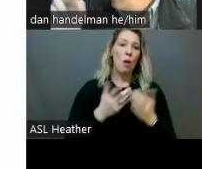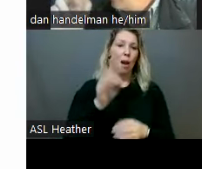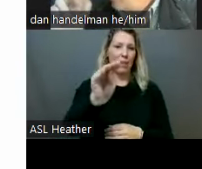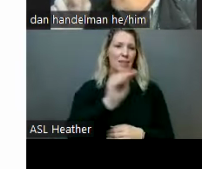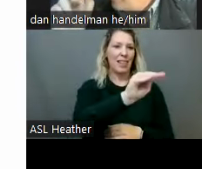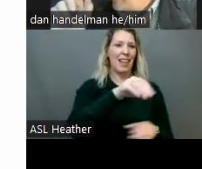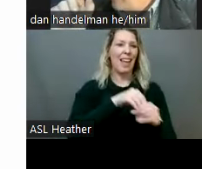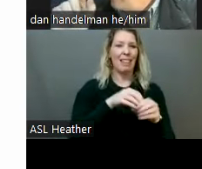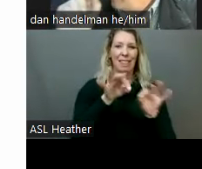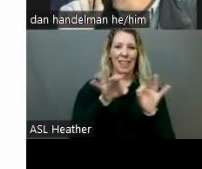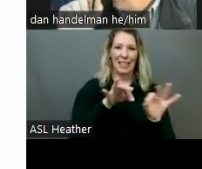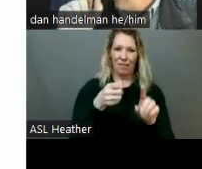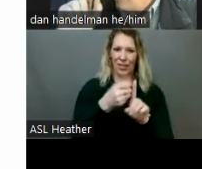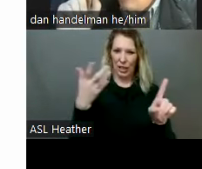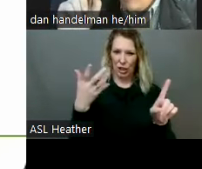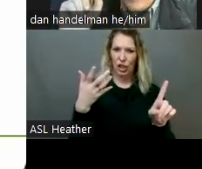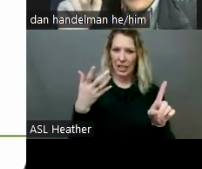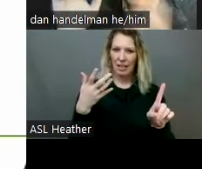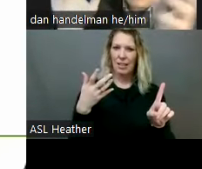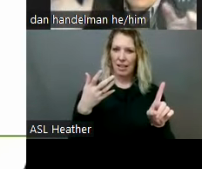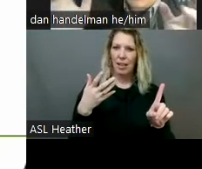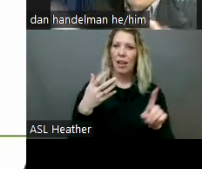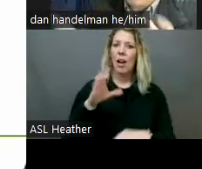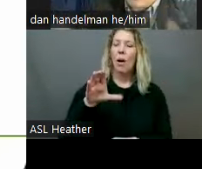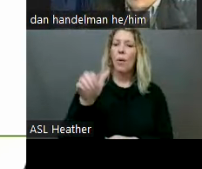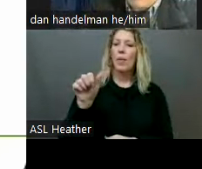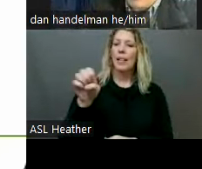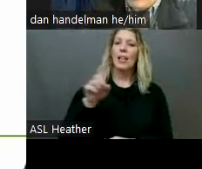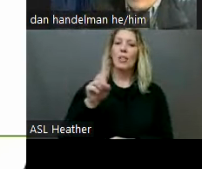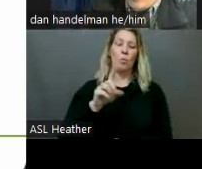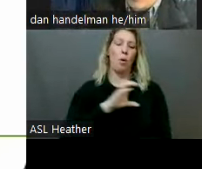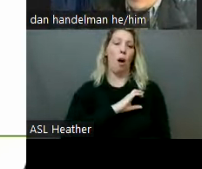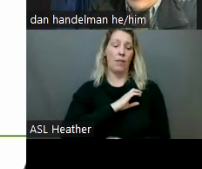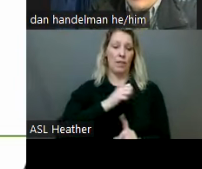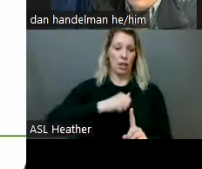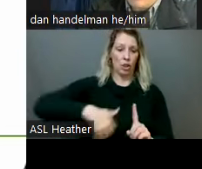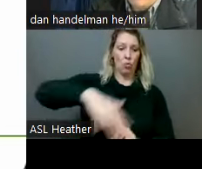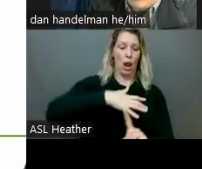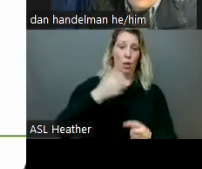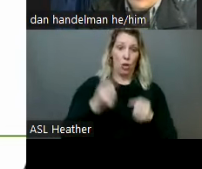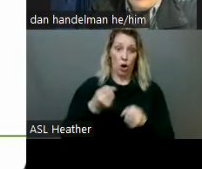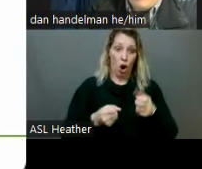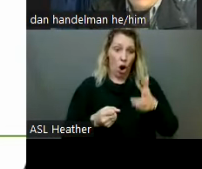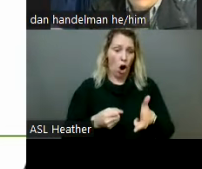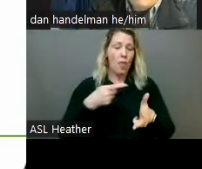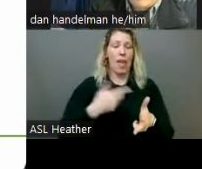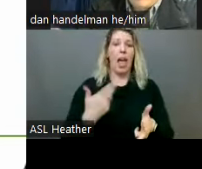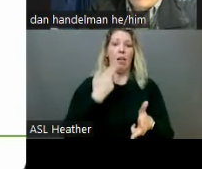definitions. That is, there was a case where the officers surrounded somebody in a car and they took their own life,